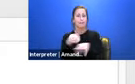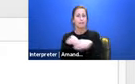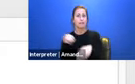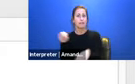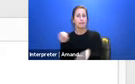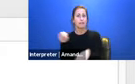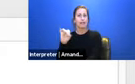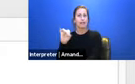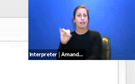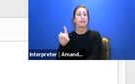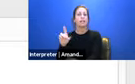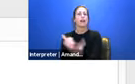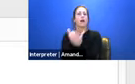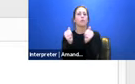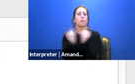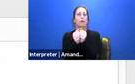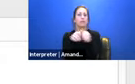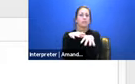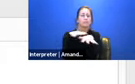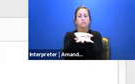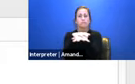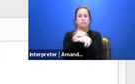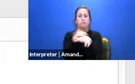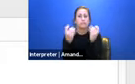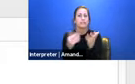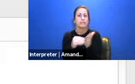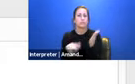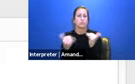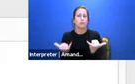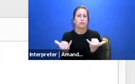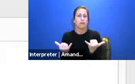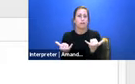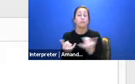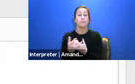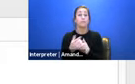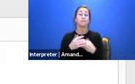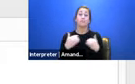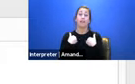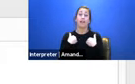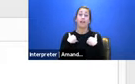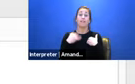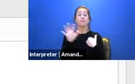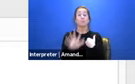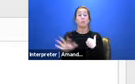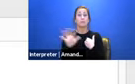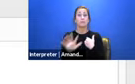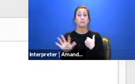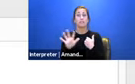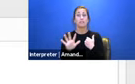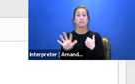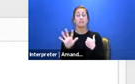alleviate overcrowding issues. And again, as we looked at the numbers across, we have approximately